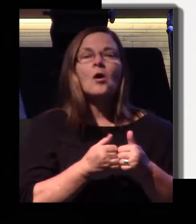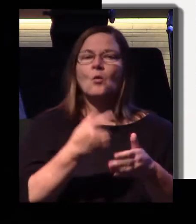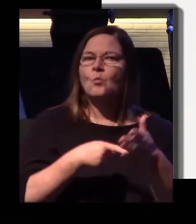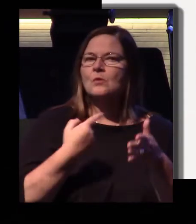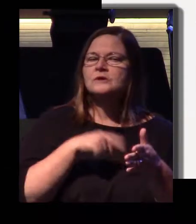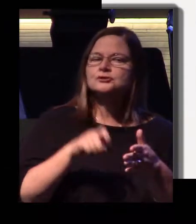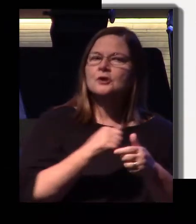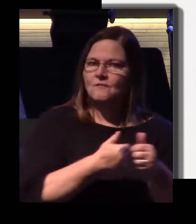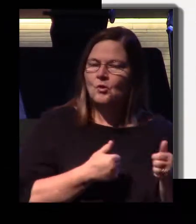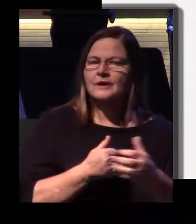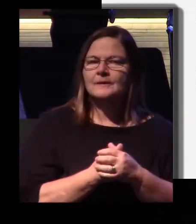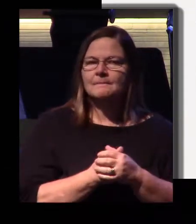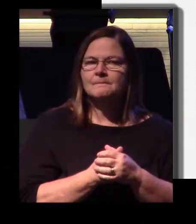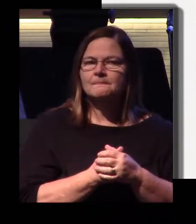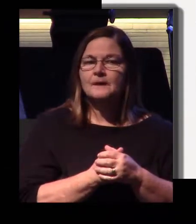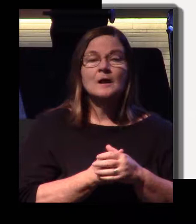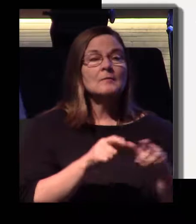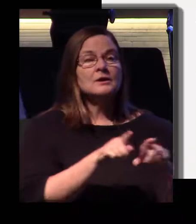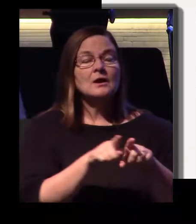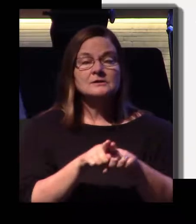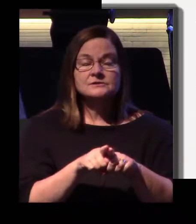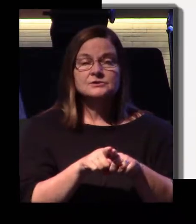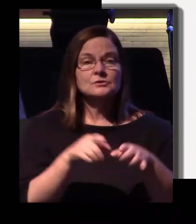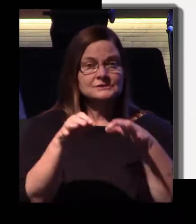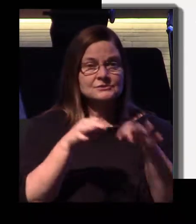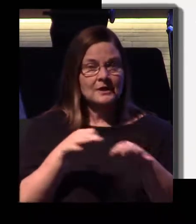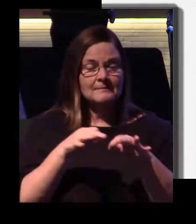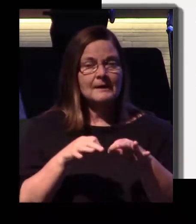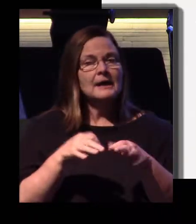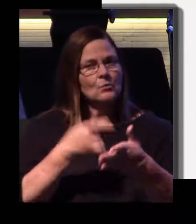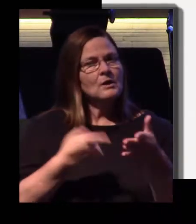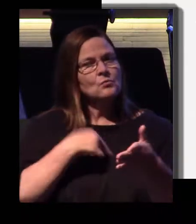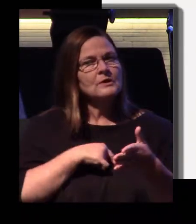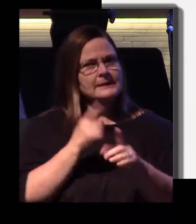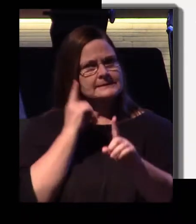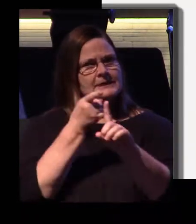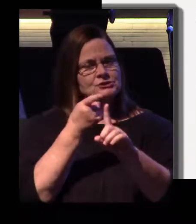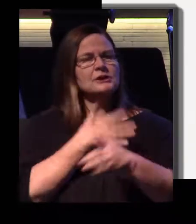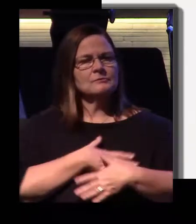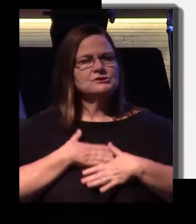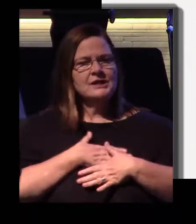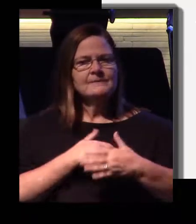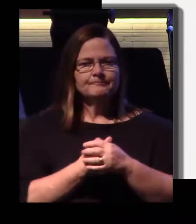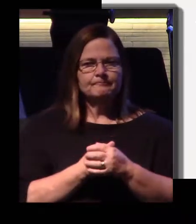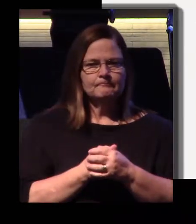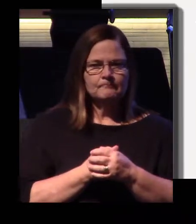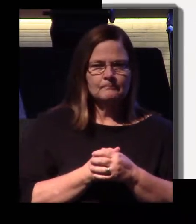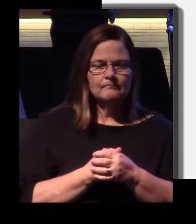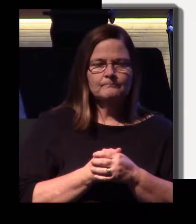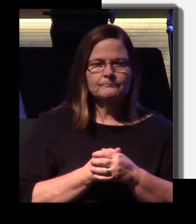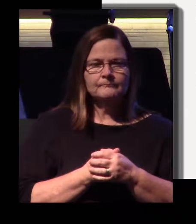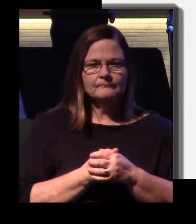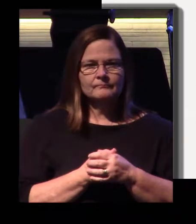Survival is described by what we intentionally avoid. But survival is also determined by what we